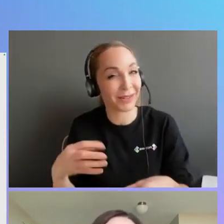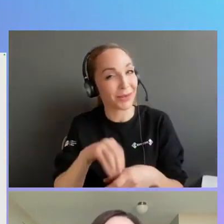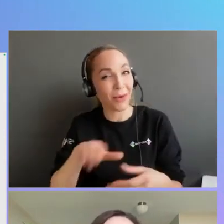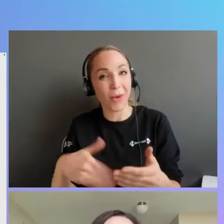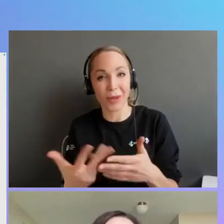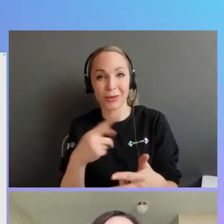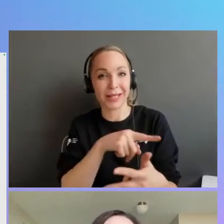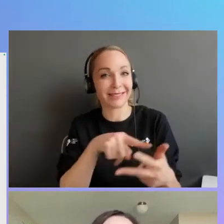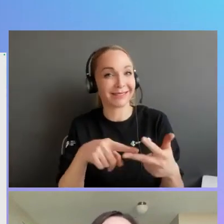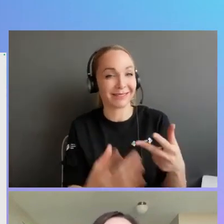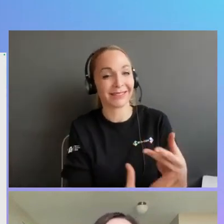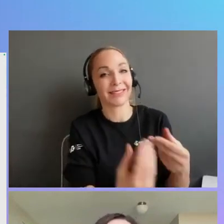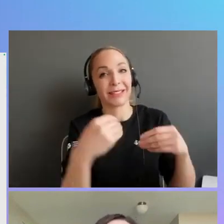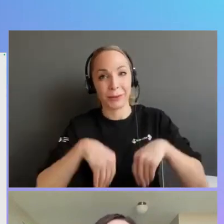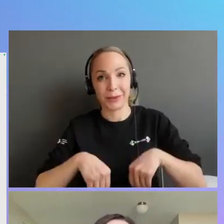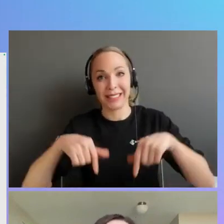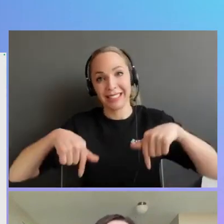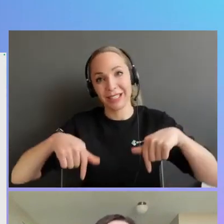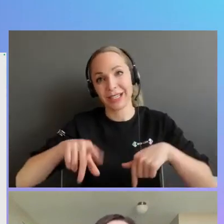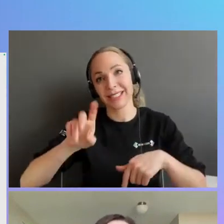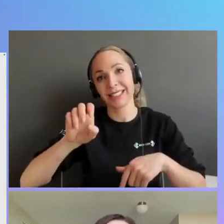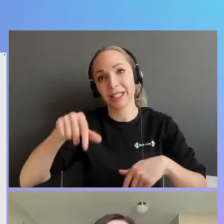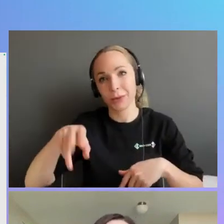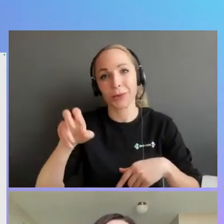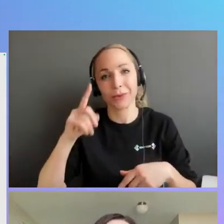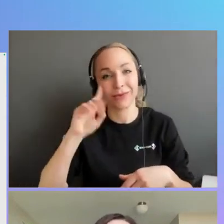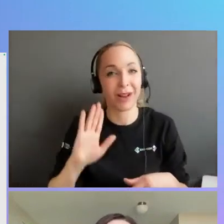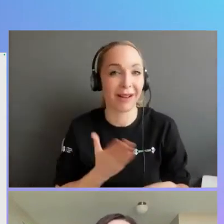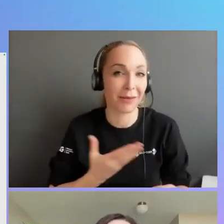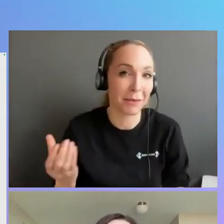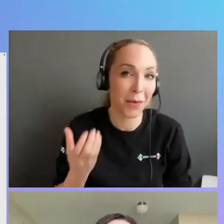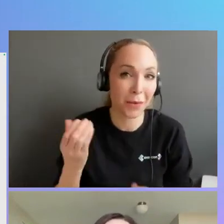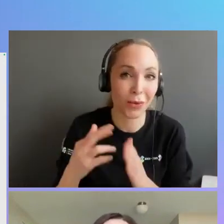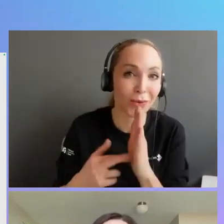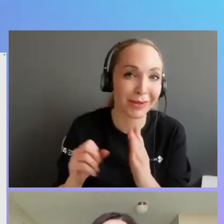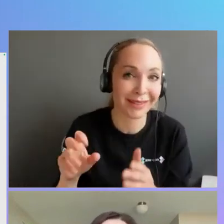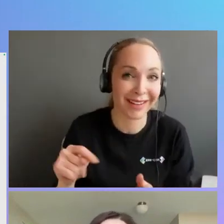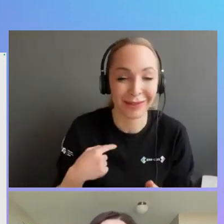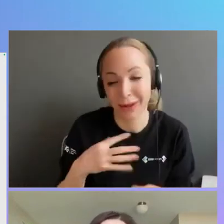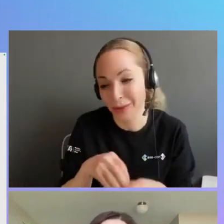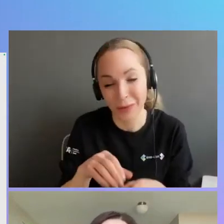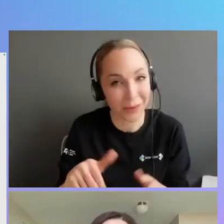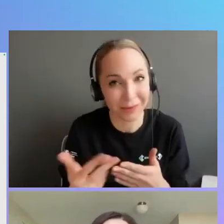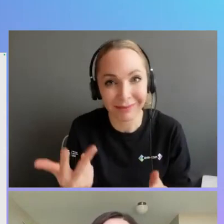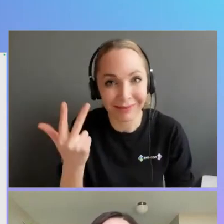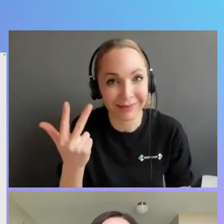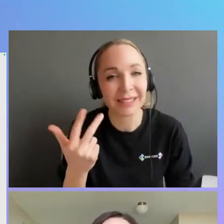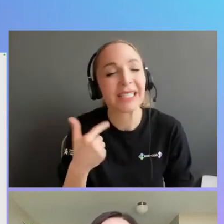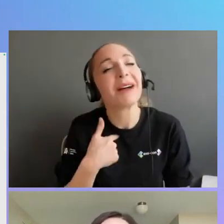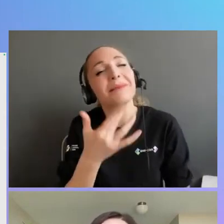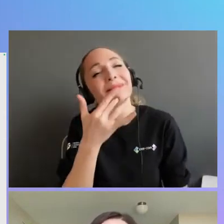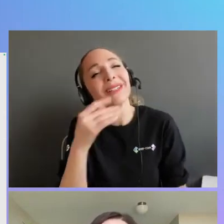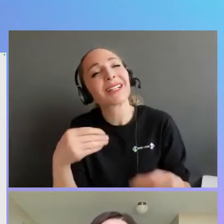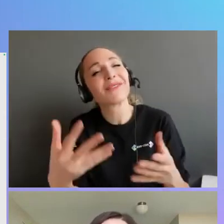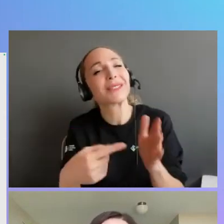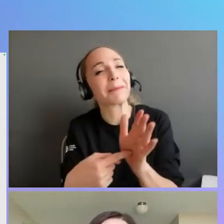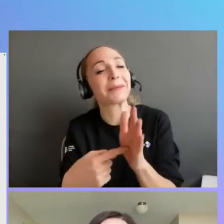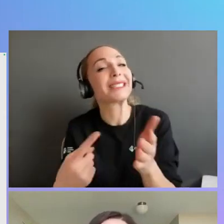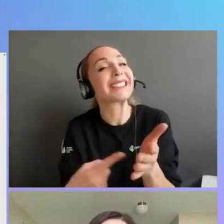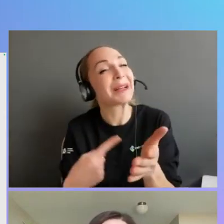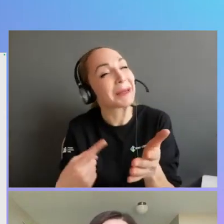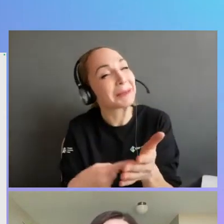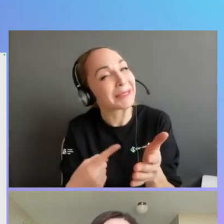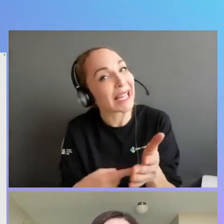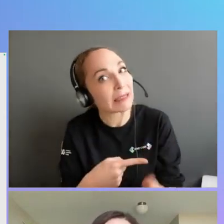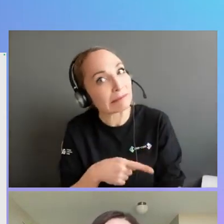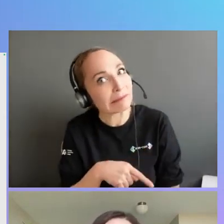rule set. But what I wanted to share with you is just an example of how sometimes that can go a little bit wrong, or it can lead to problems